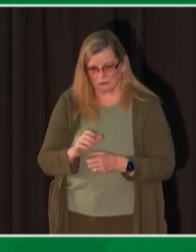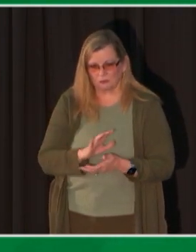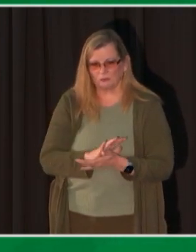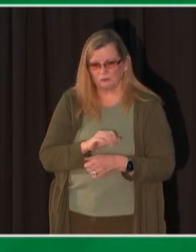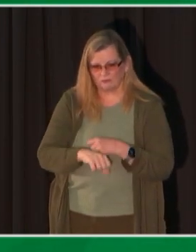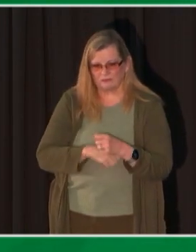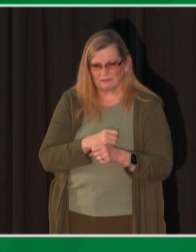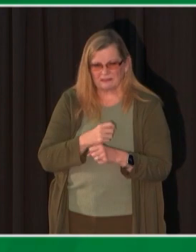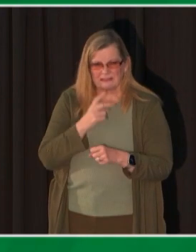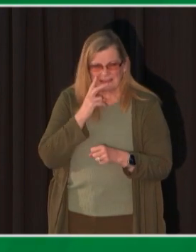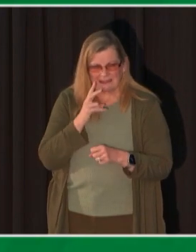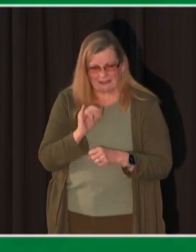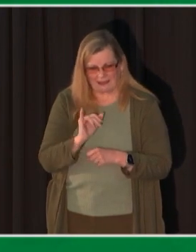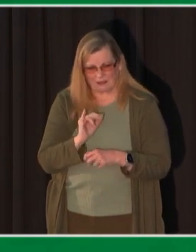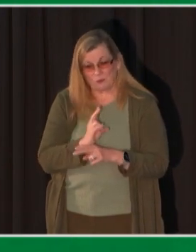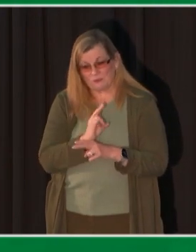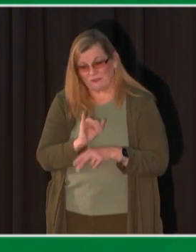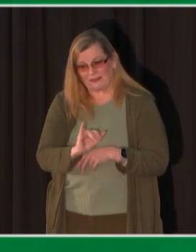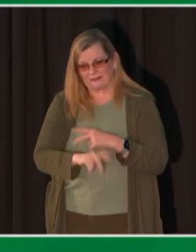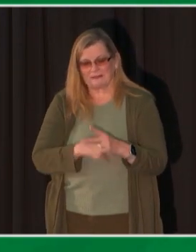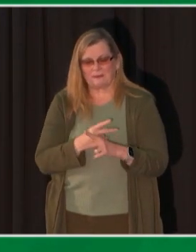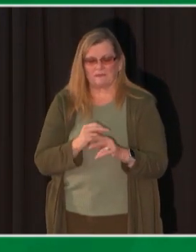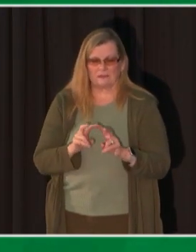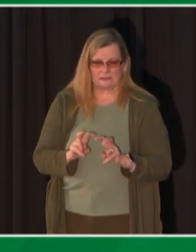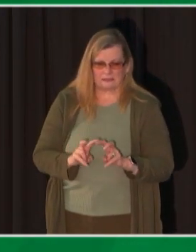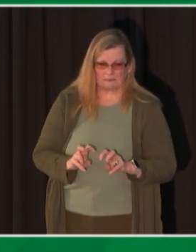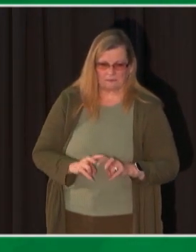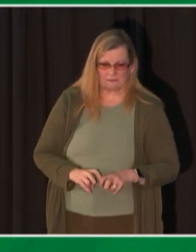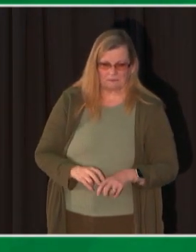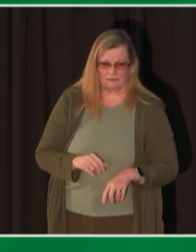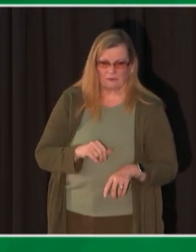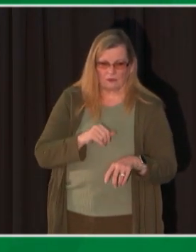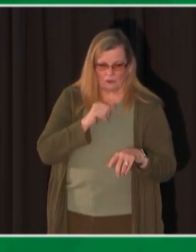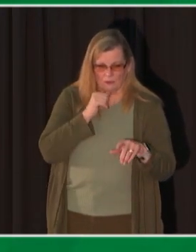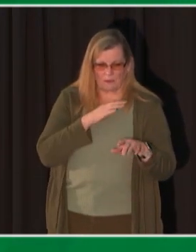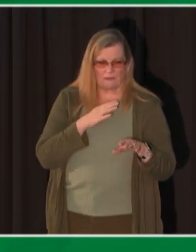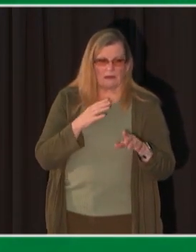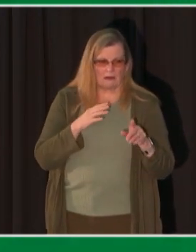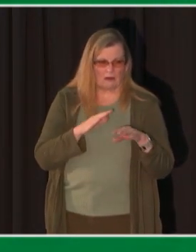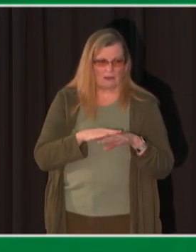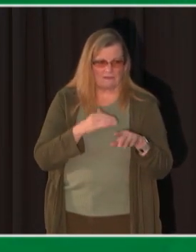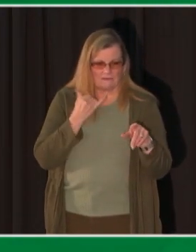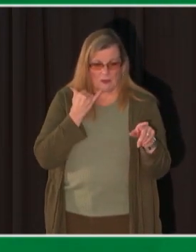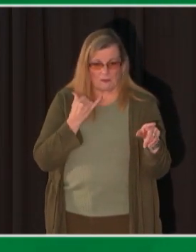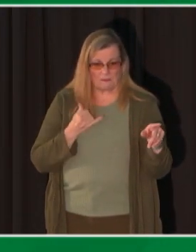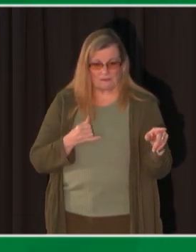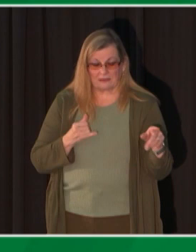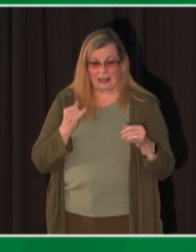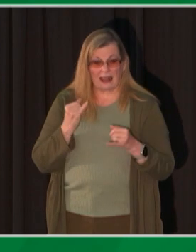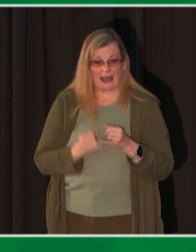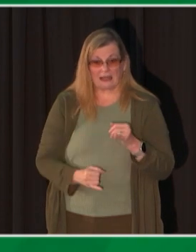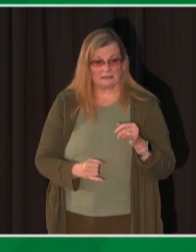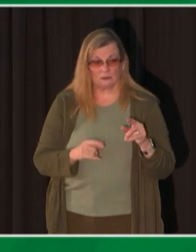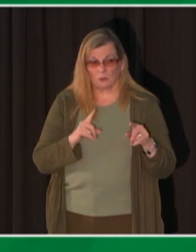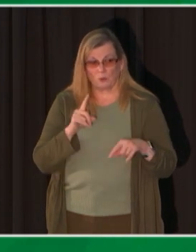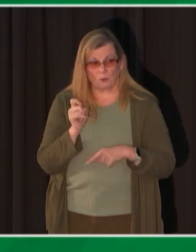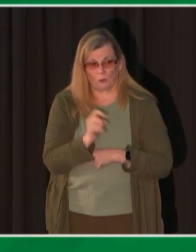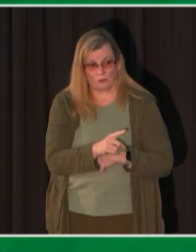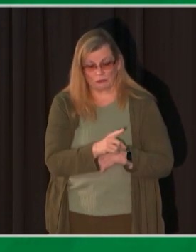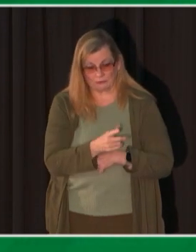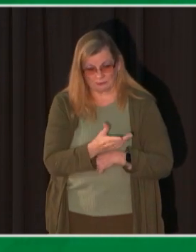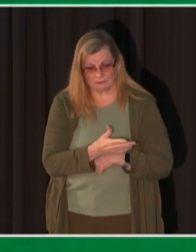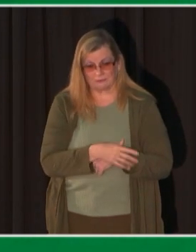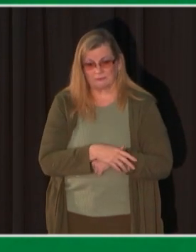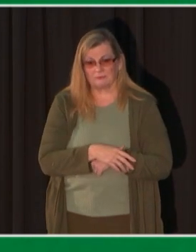Okay. And then my last question is, you mentioned, Mayor, that the district will have to